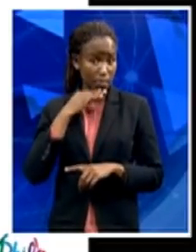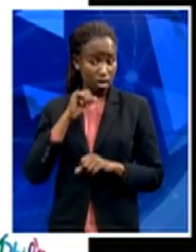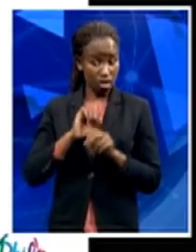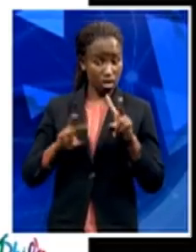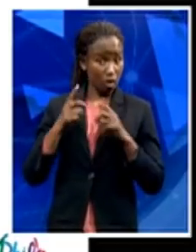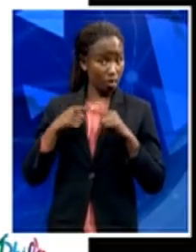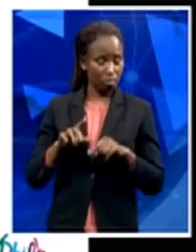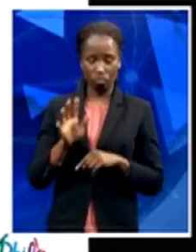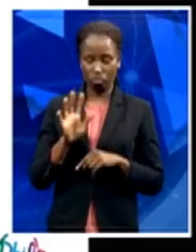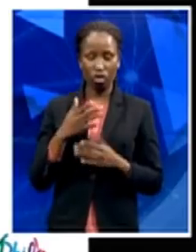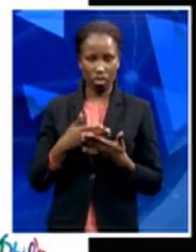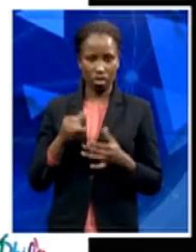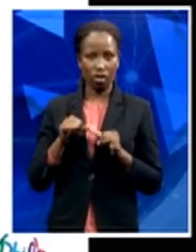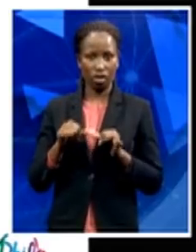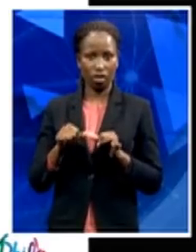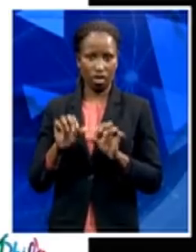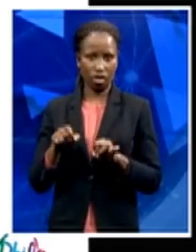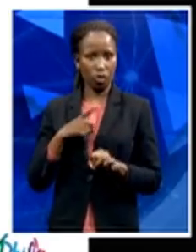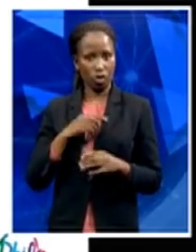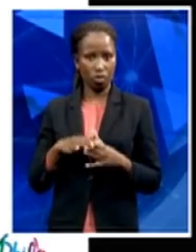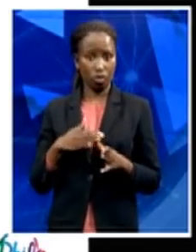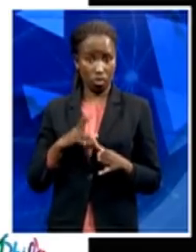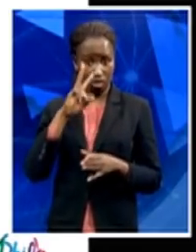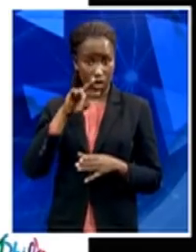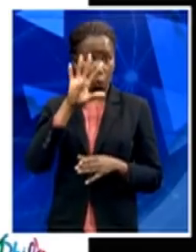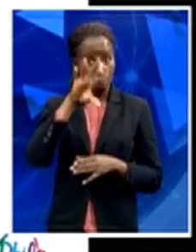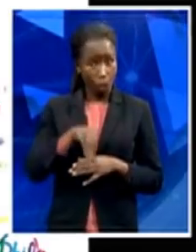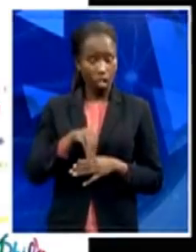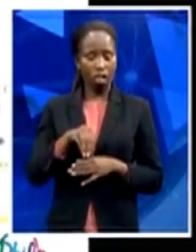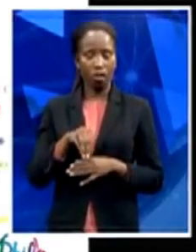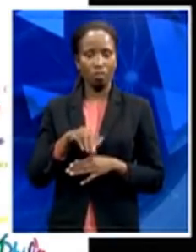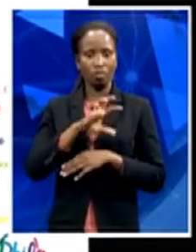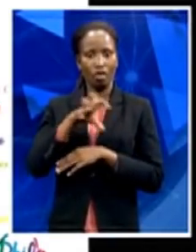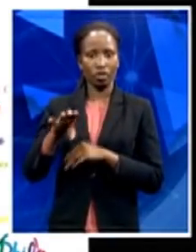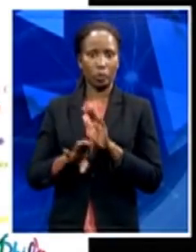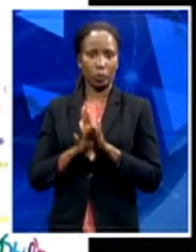that all provinces are on the rise. Next slide.